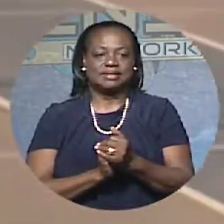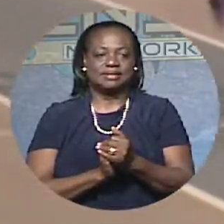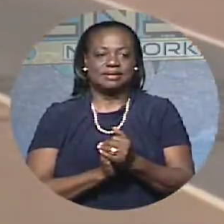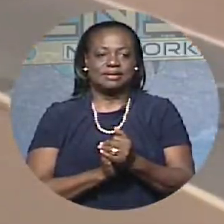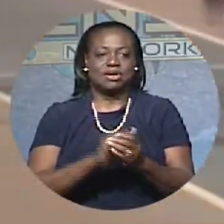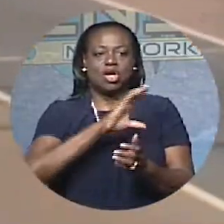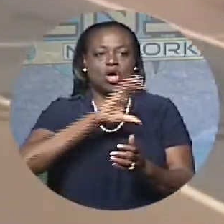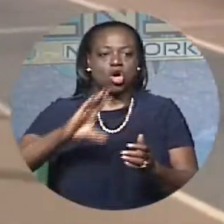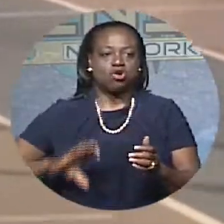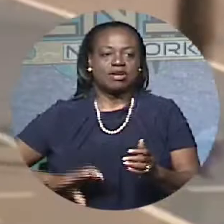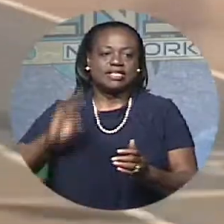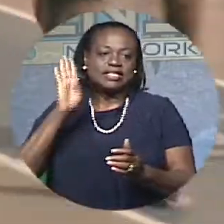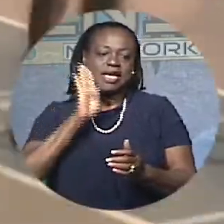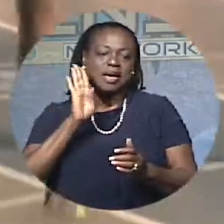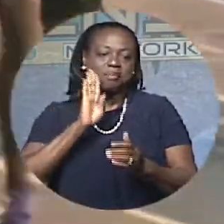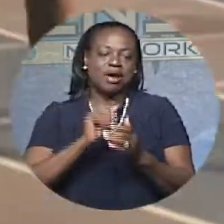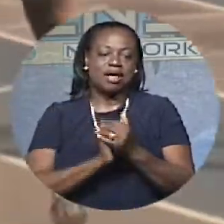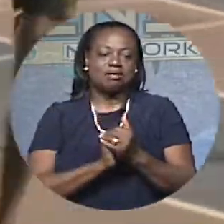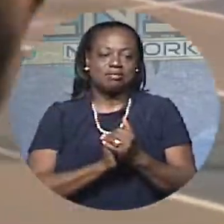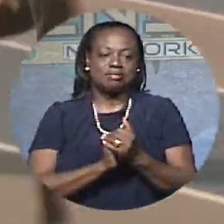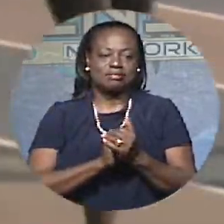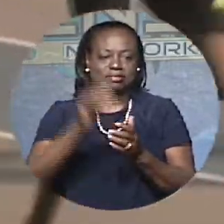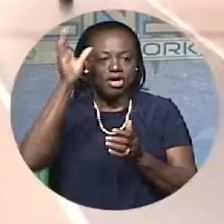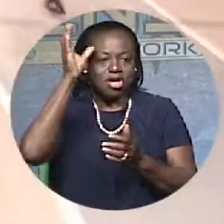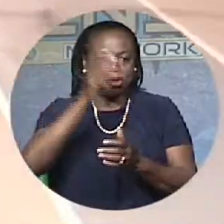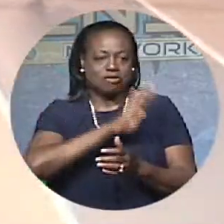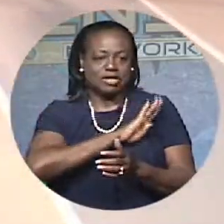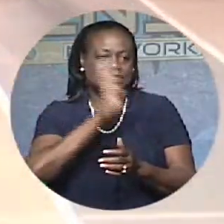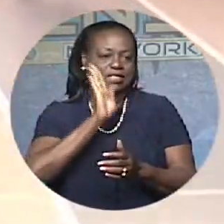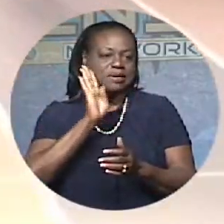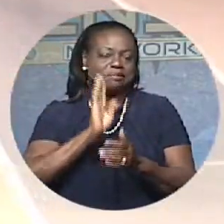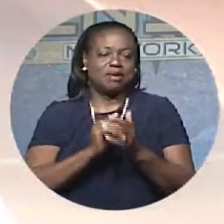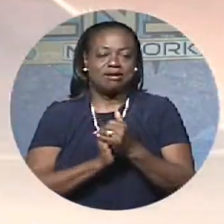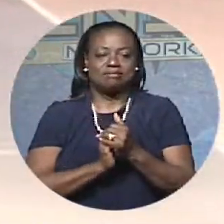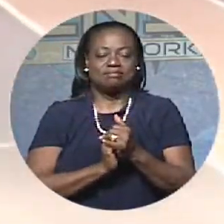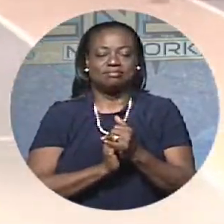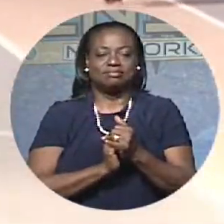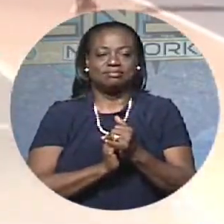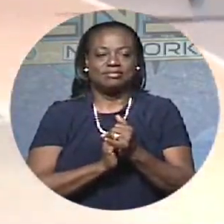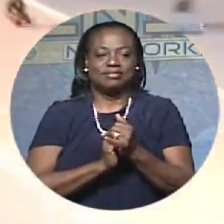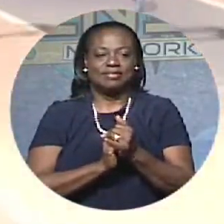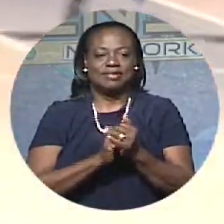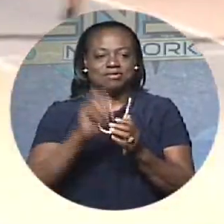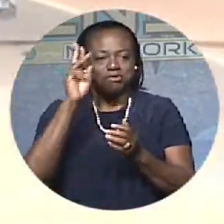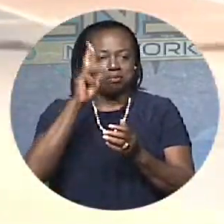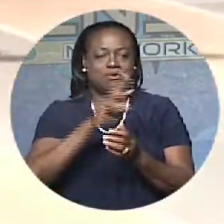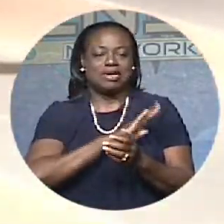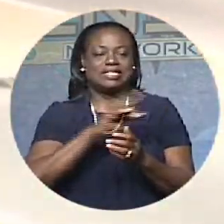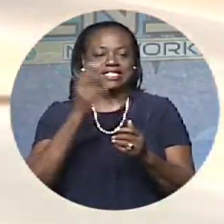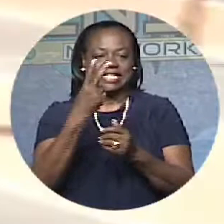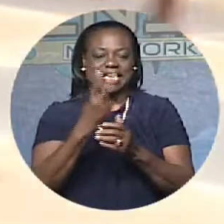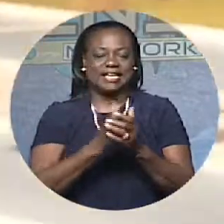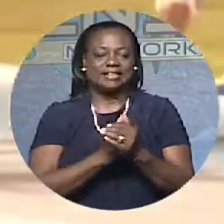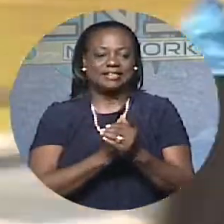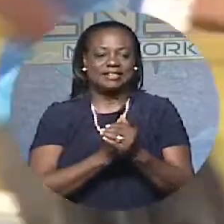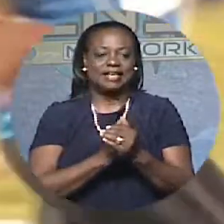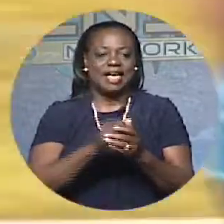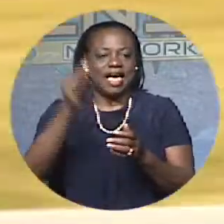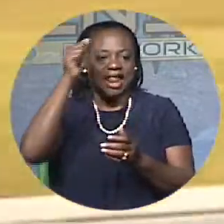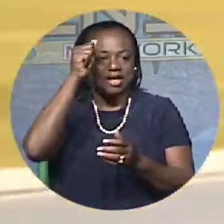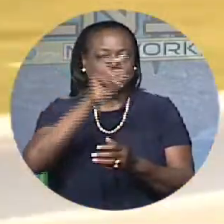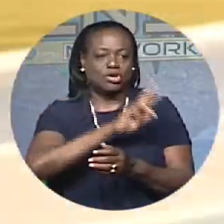time 45.47. Lamon Miller also winning his heat. He's the second fastest qualifier, 46.12. Alonzo